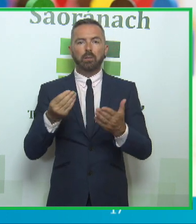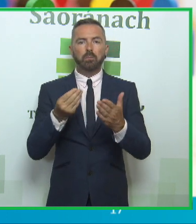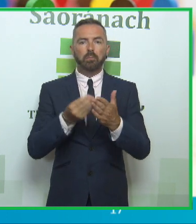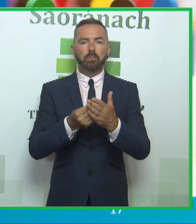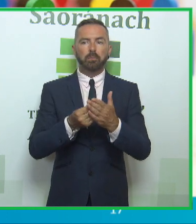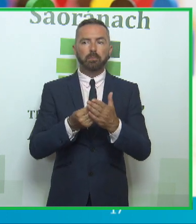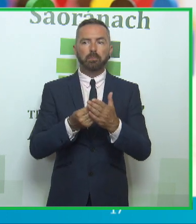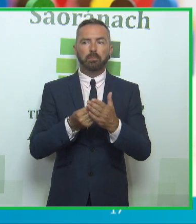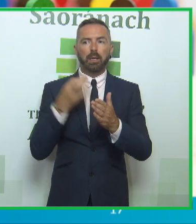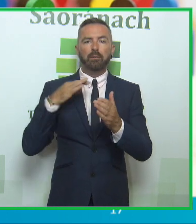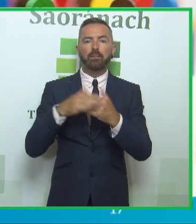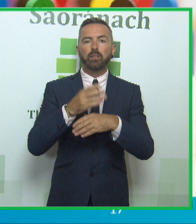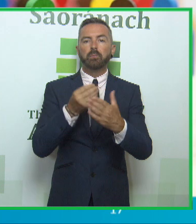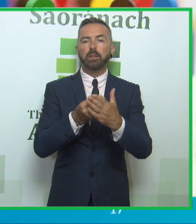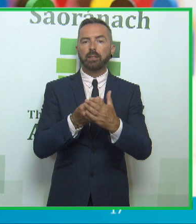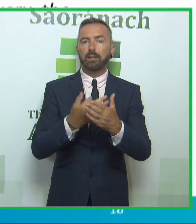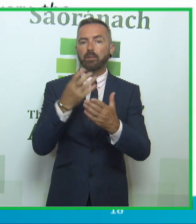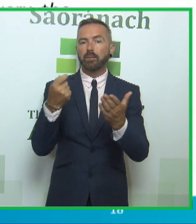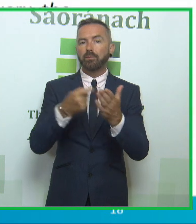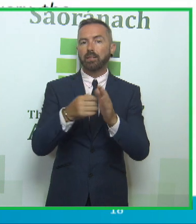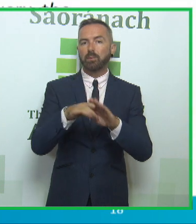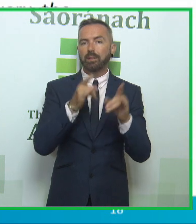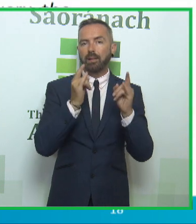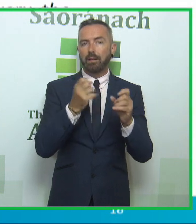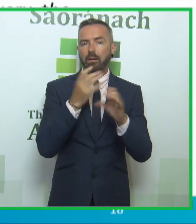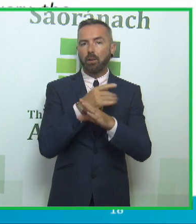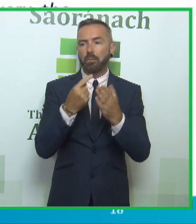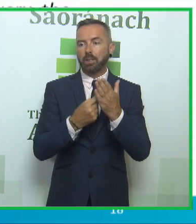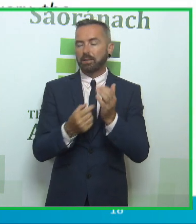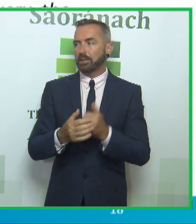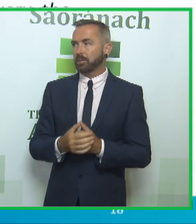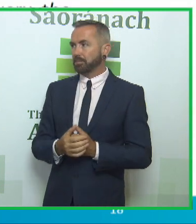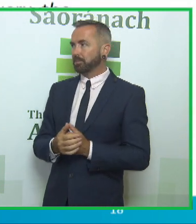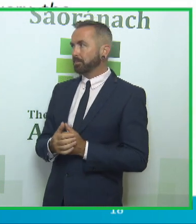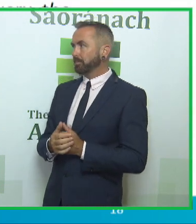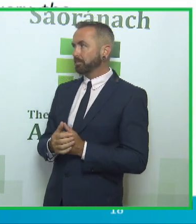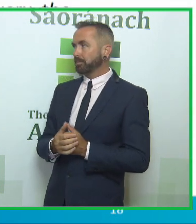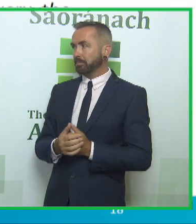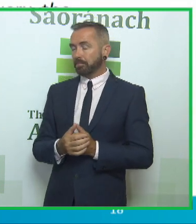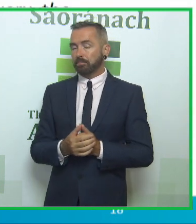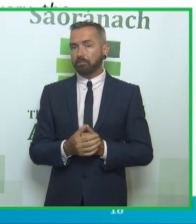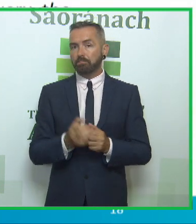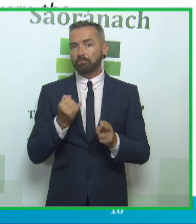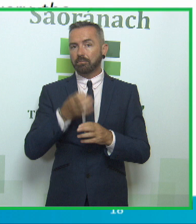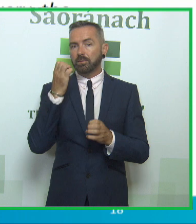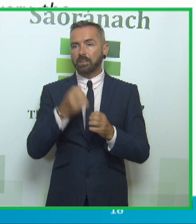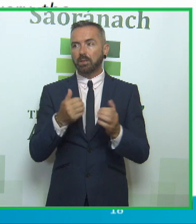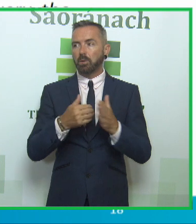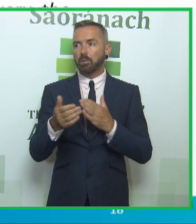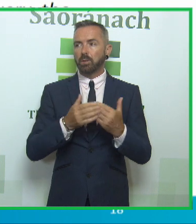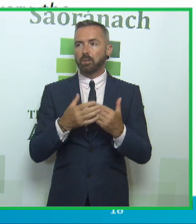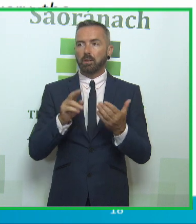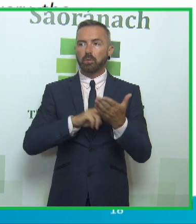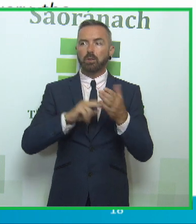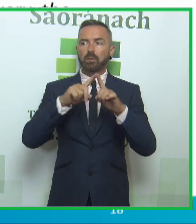if you invest in health in all policy. So ultimately, what we're doing is we're taking this as a framework and